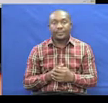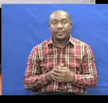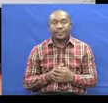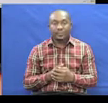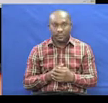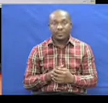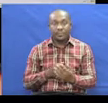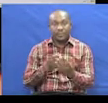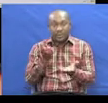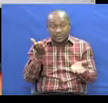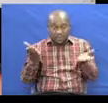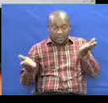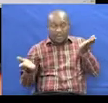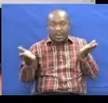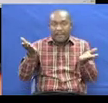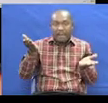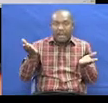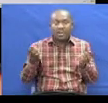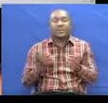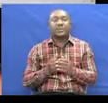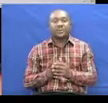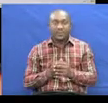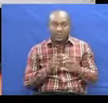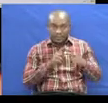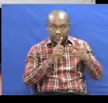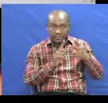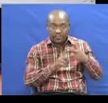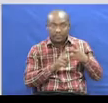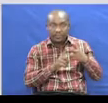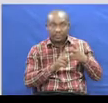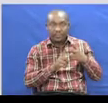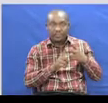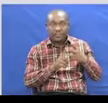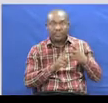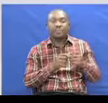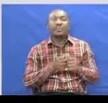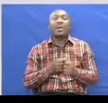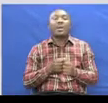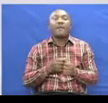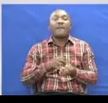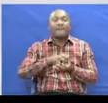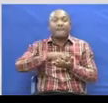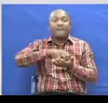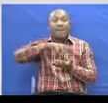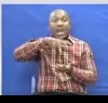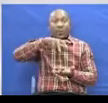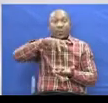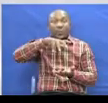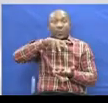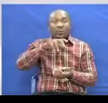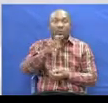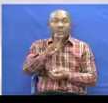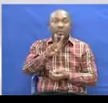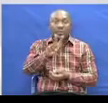just like a balance. And then number two, the value of